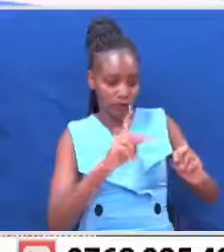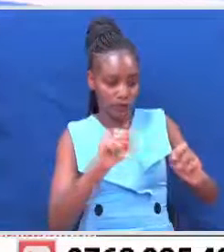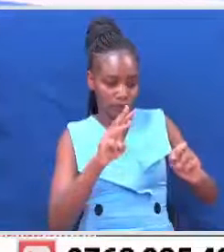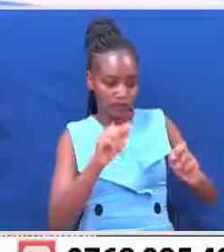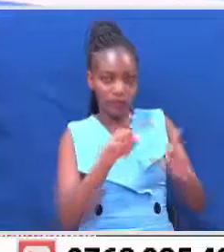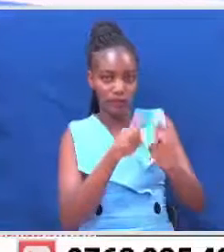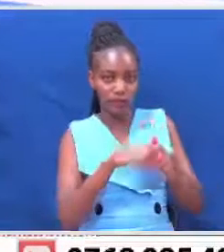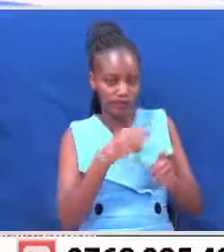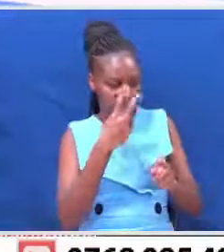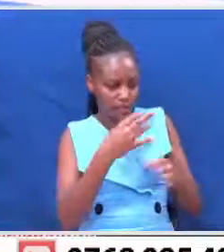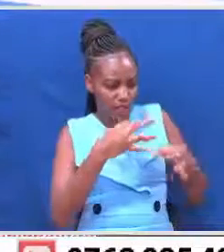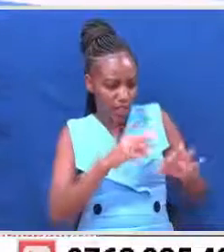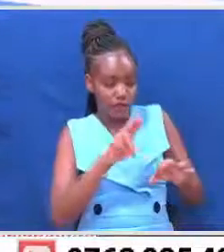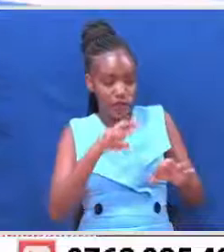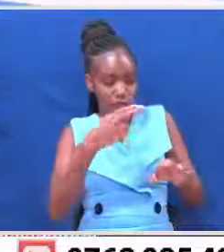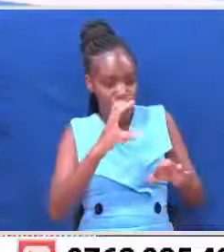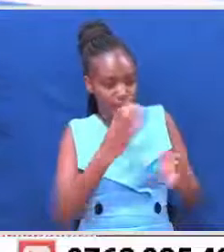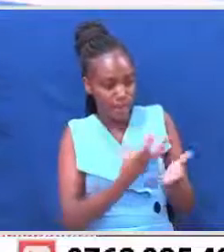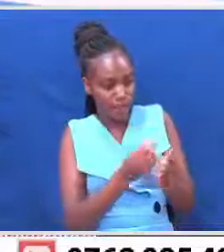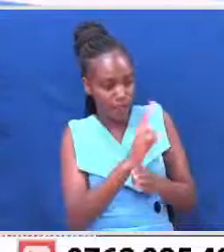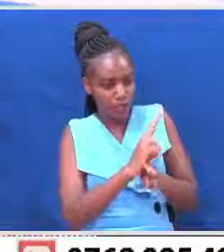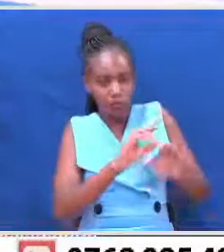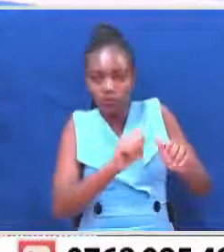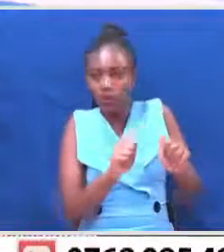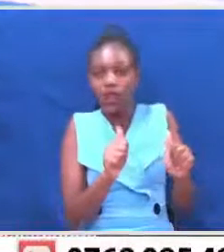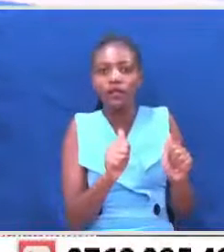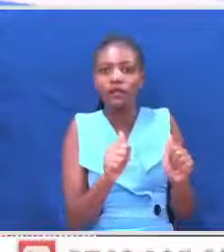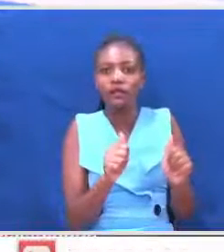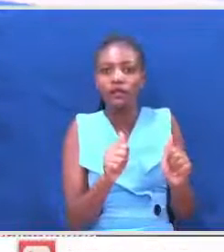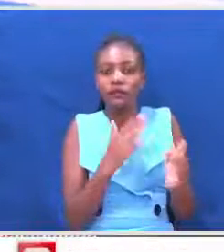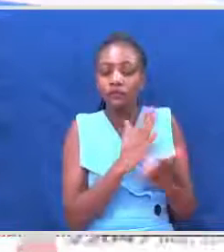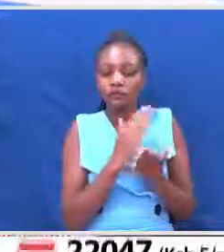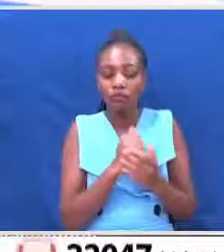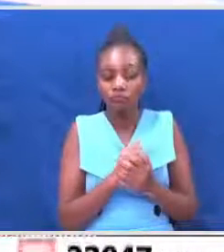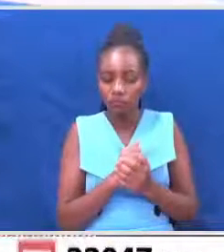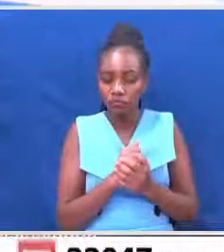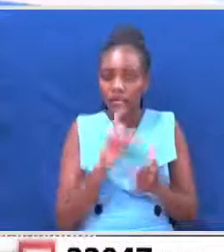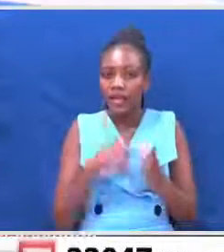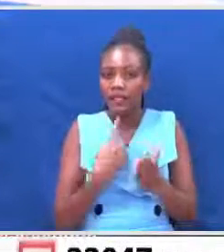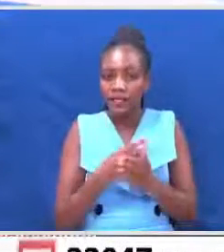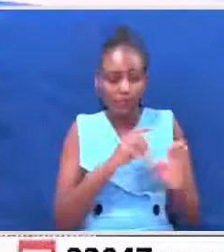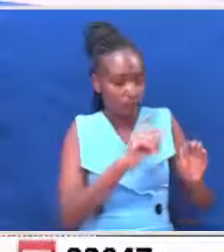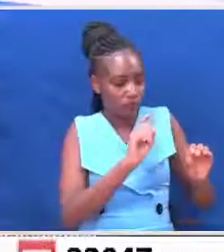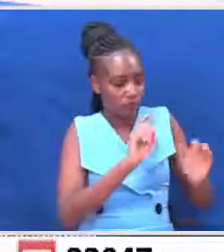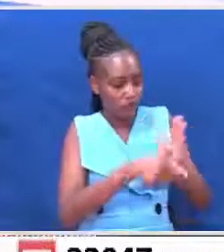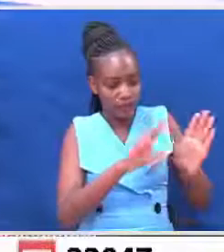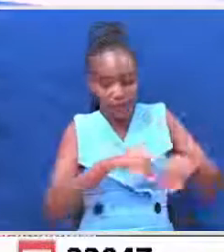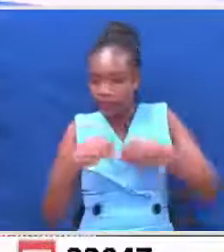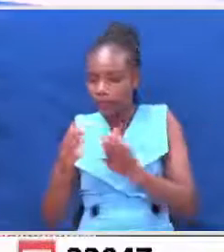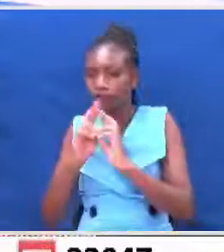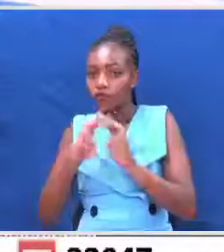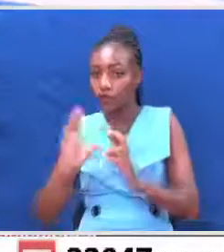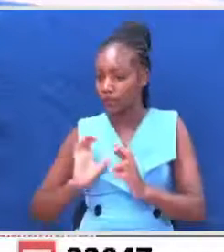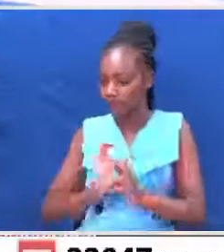if universal health coverage funds were used on COVID-19 activities or not and submit a report to the